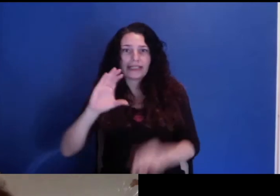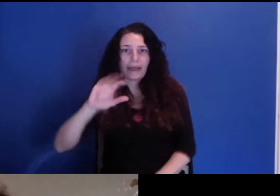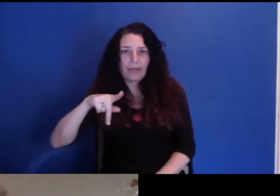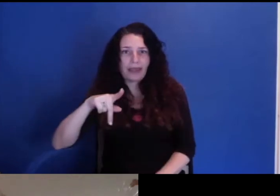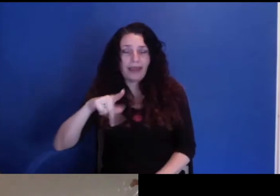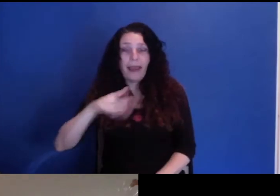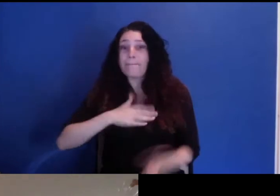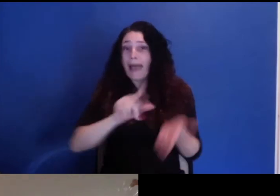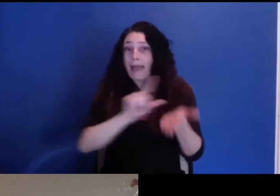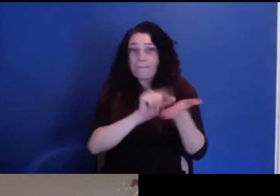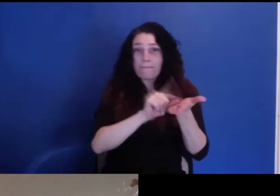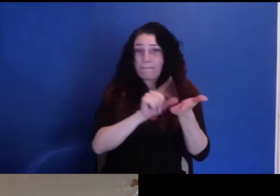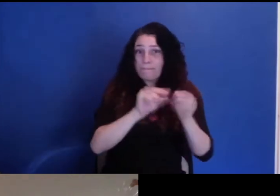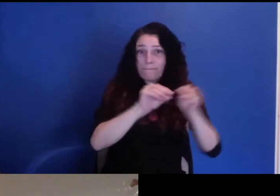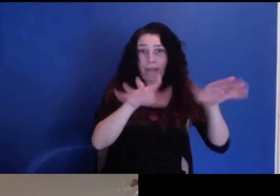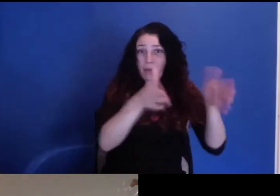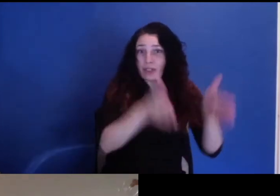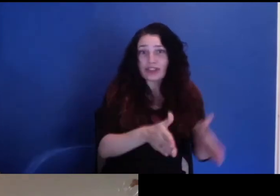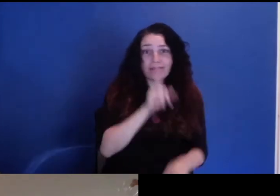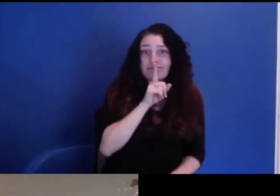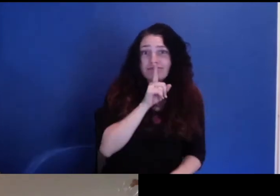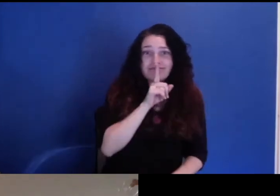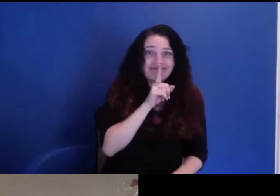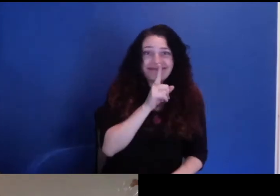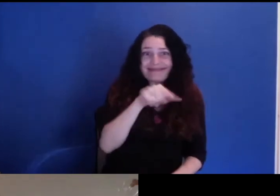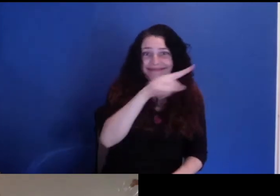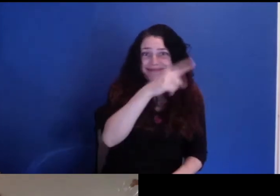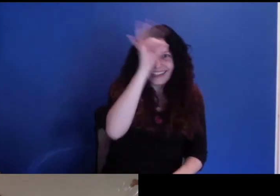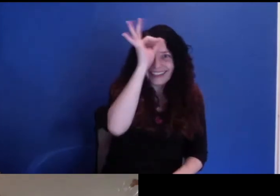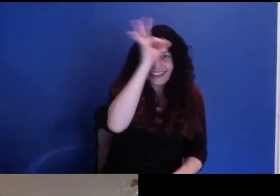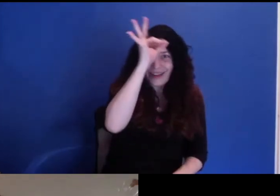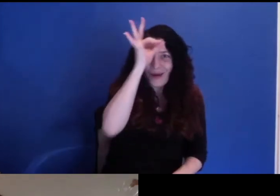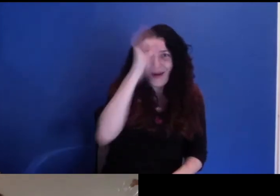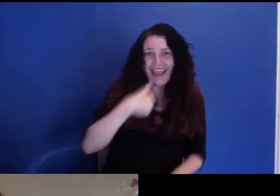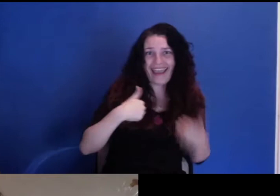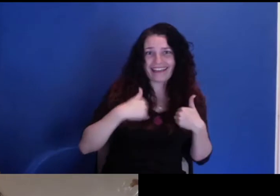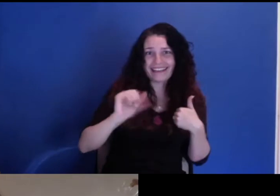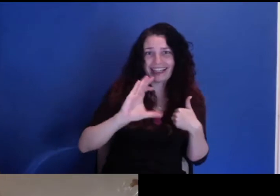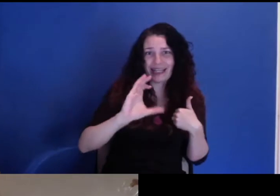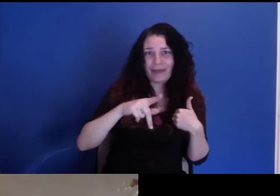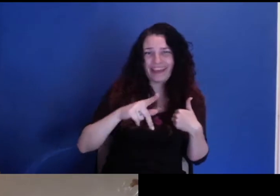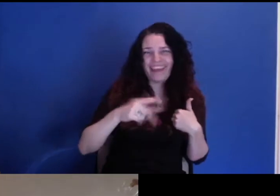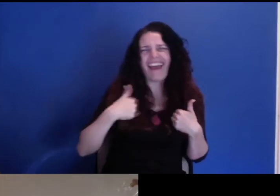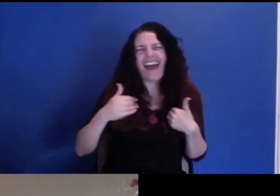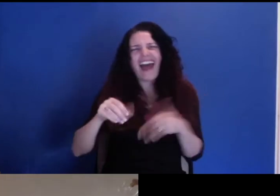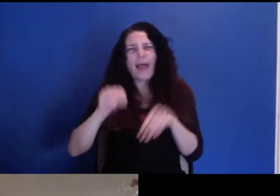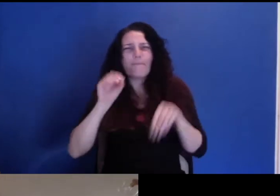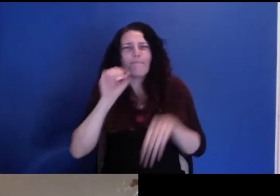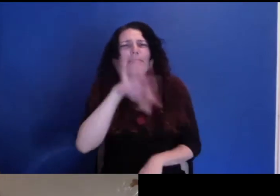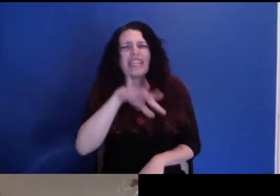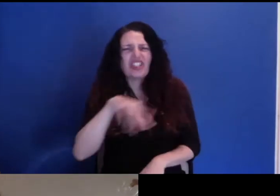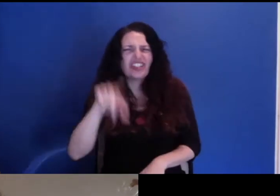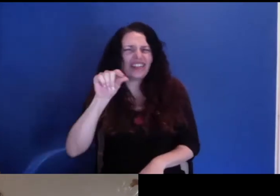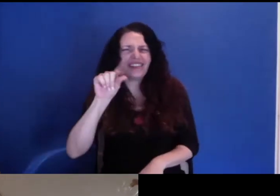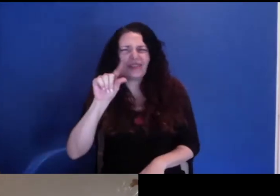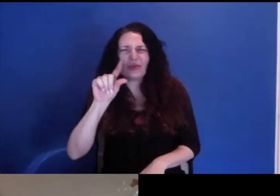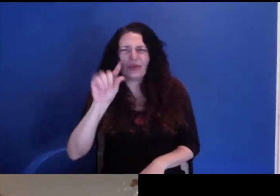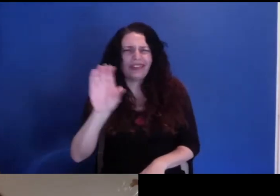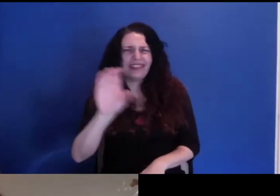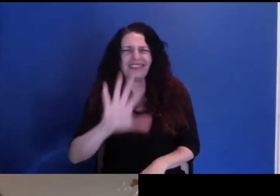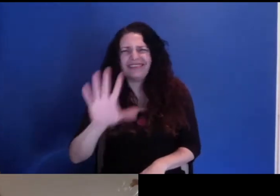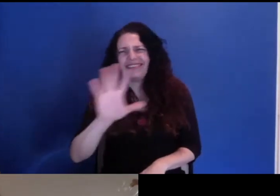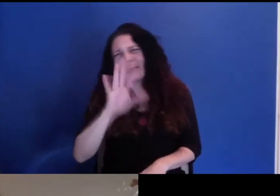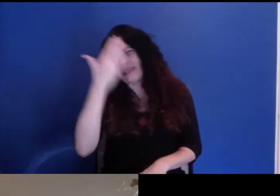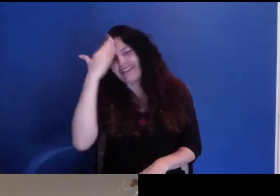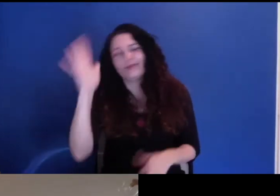I basically pitched this book about 20 something. It was just like an Urban Outfitters like toilet book. Do you know what I mean? Like something you keep in the bathroom